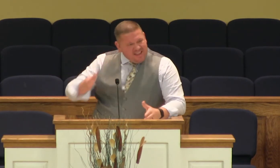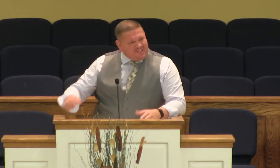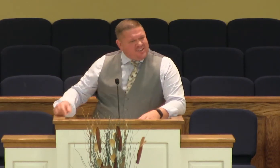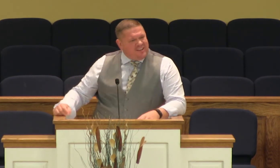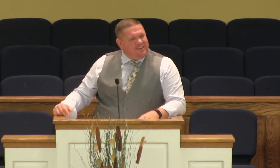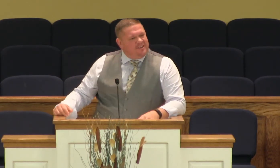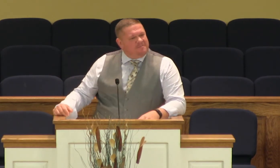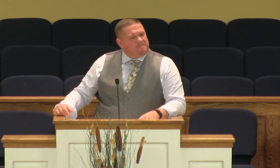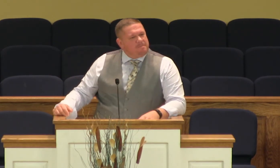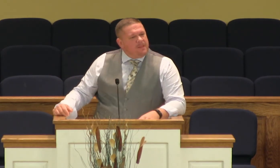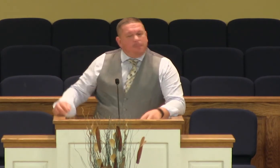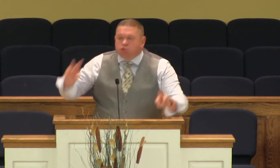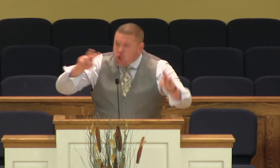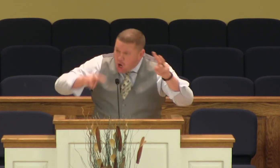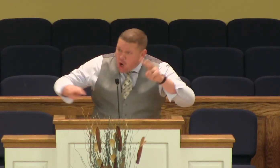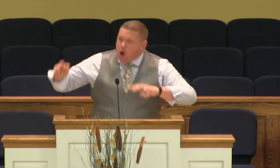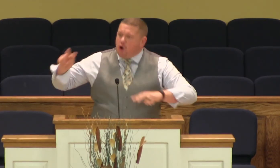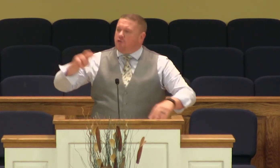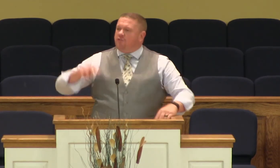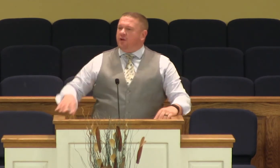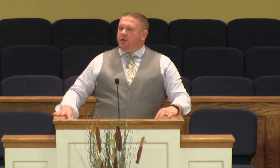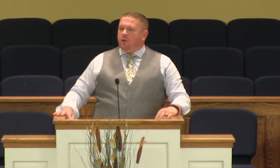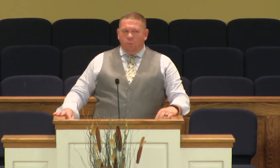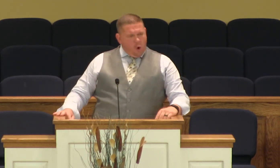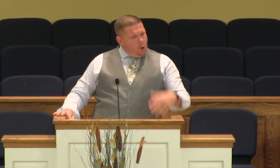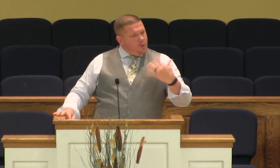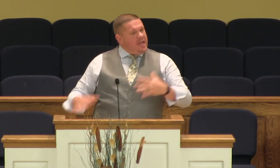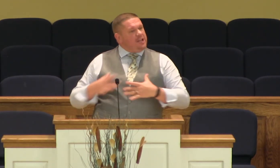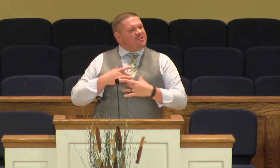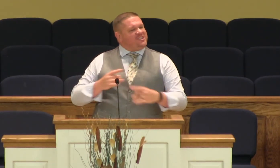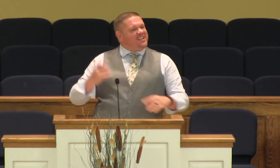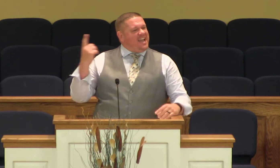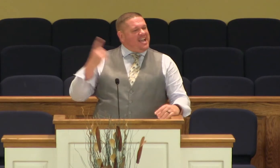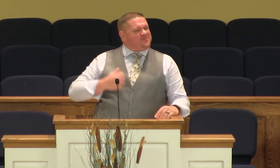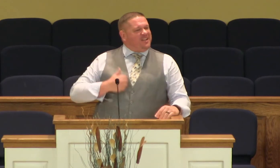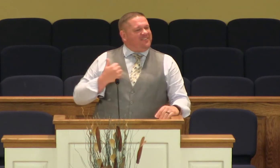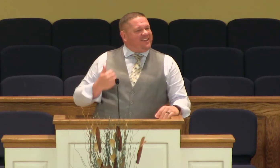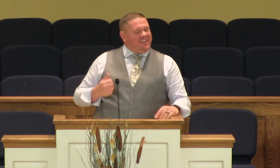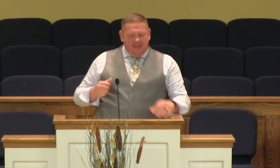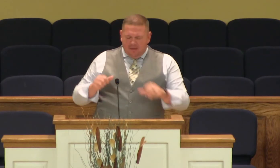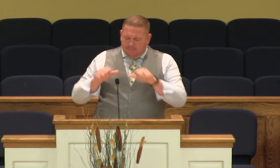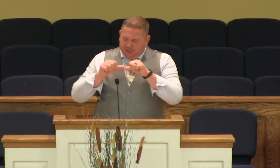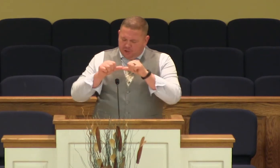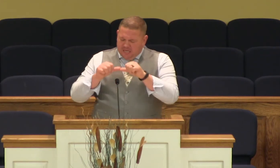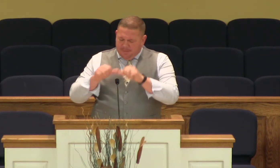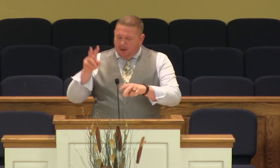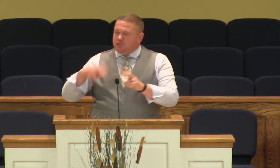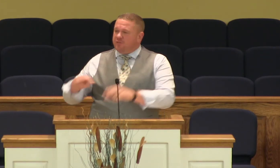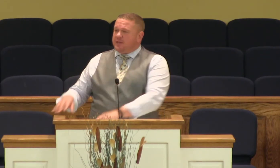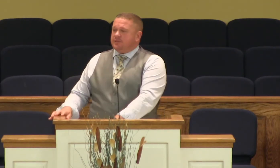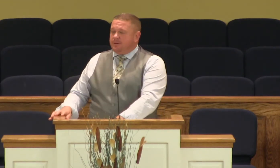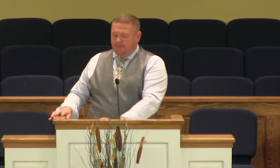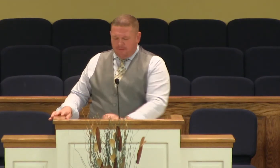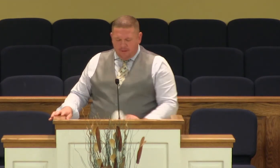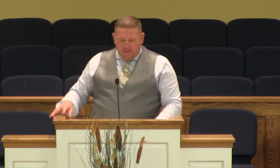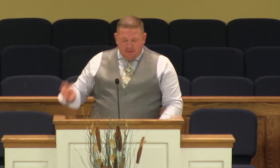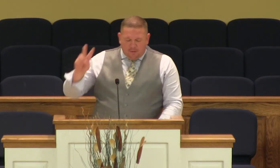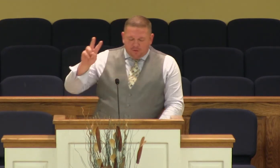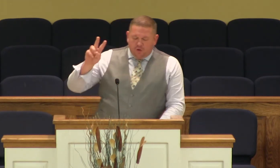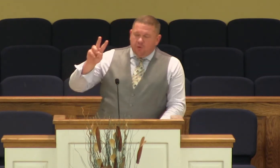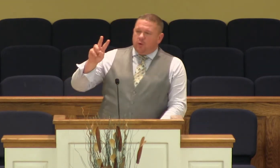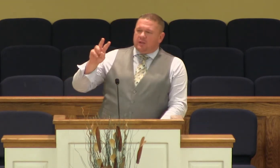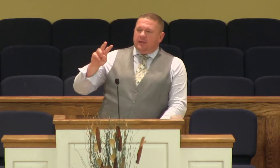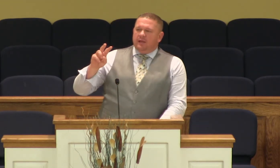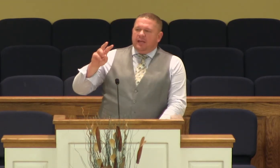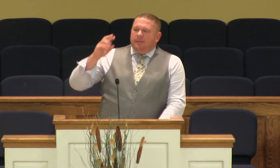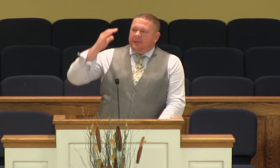pay attention. Amen. Observe. Woo, interesting days we're living. Make sure you keep up observation. Number